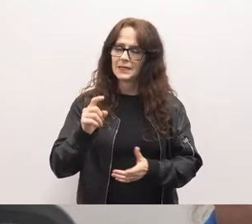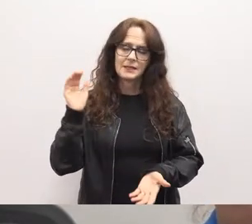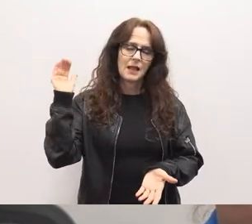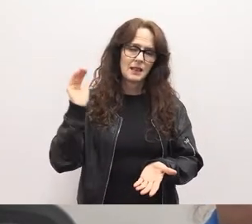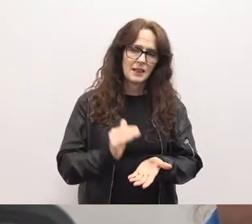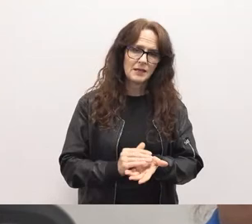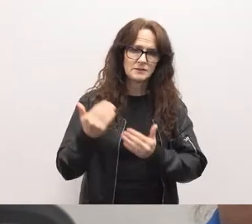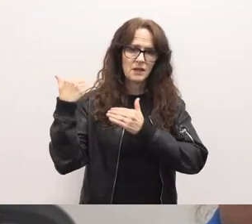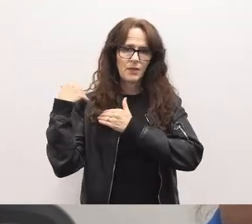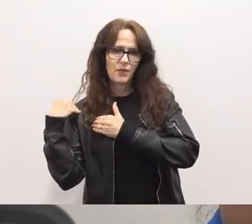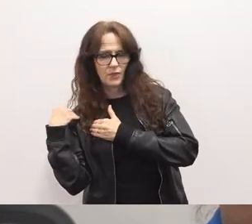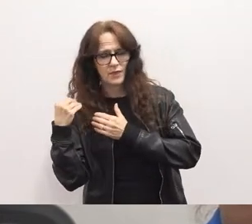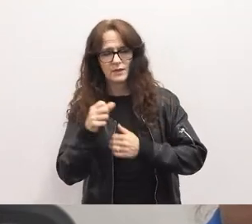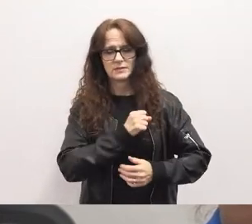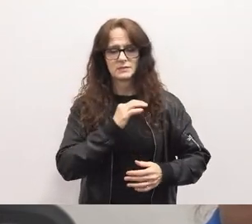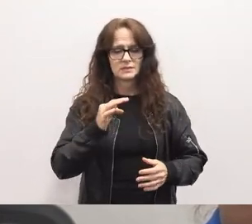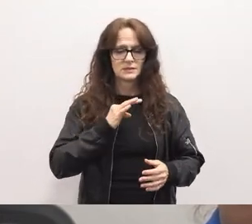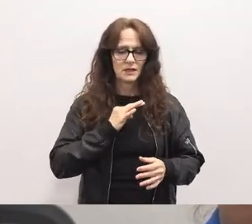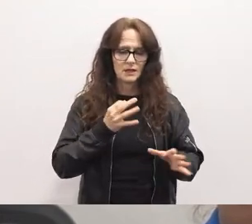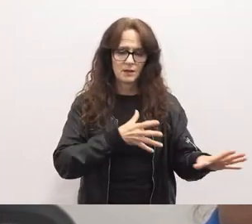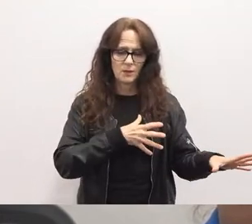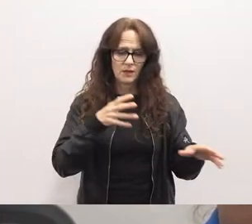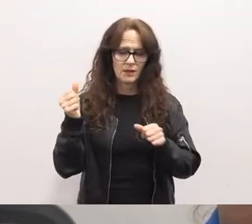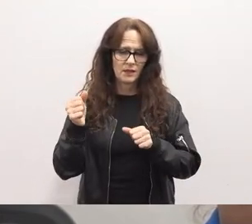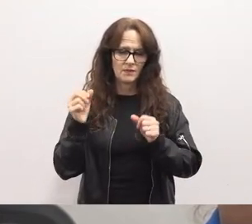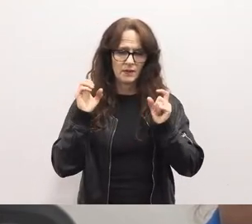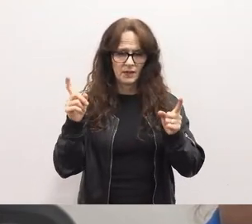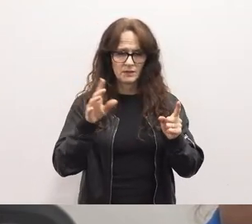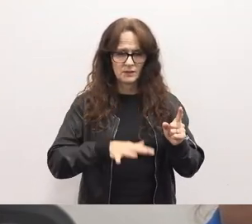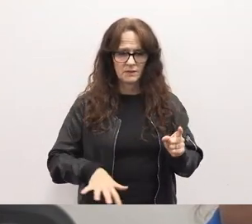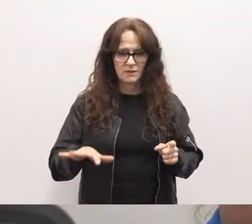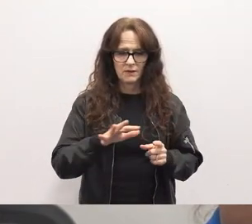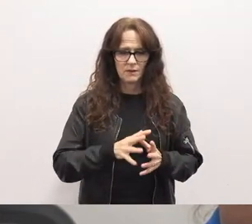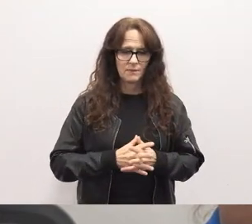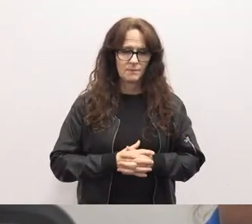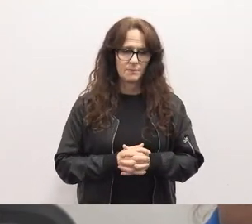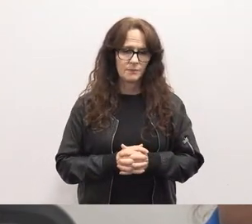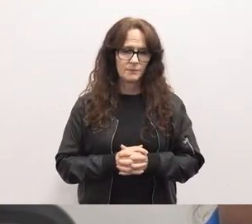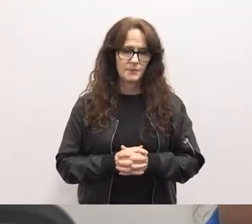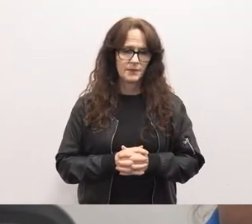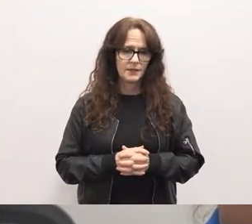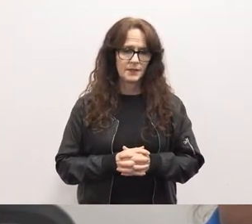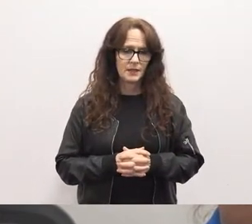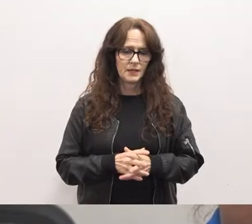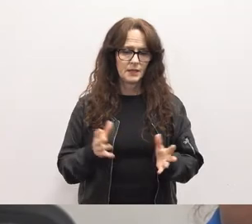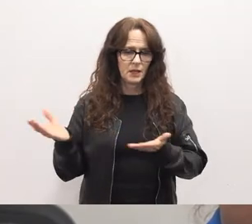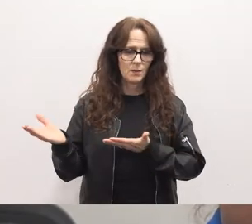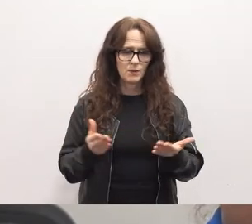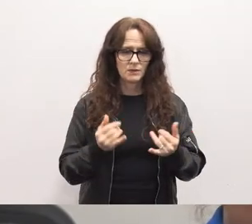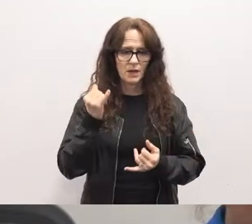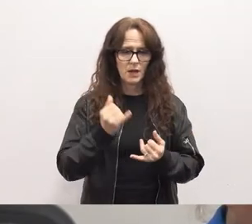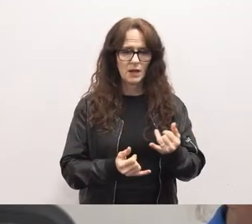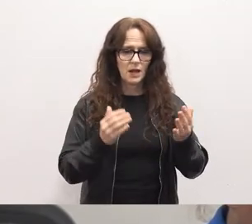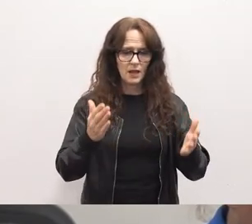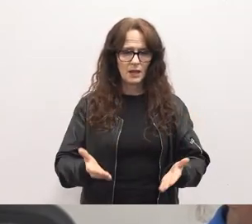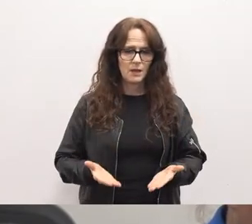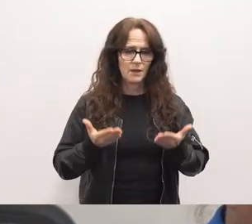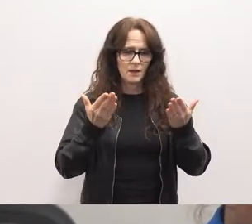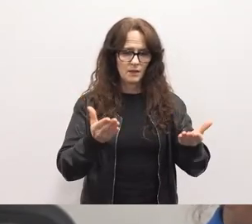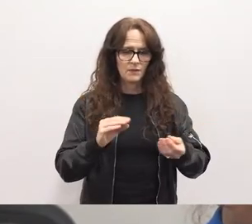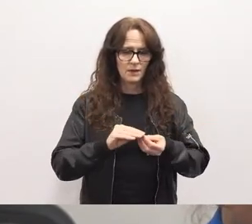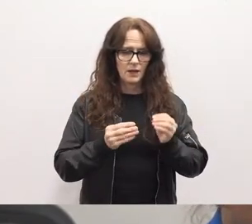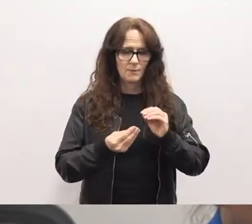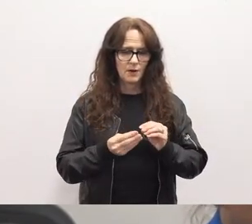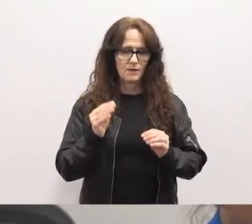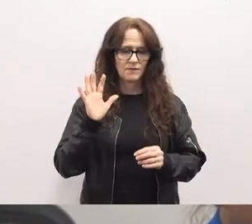workload, staff will continue to leave the education field. So this brings us up to our last recommendation, recommendation number